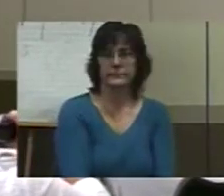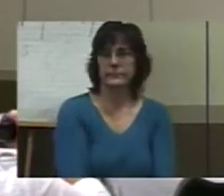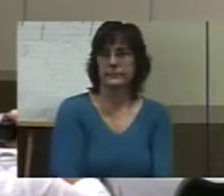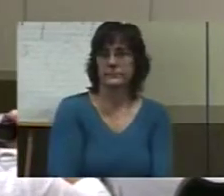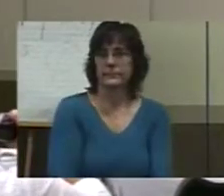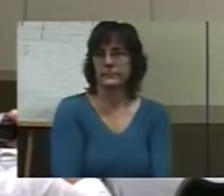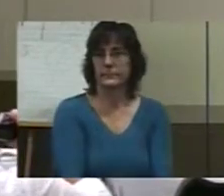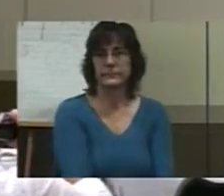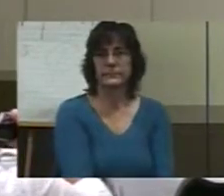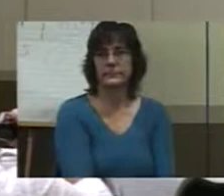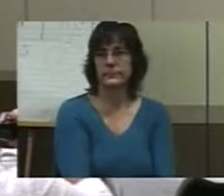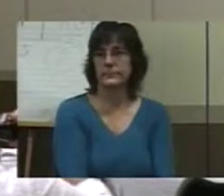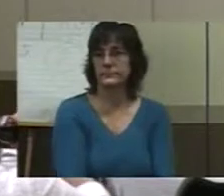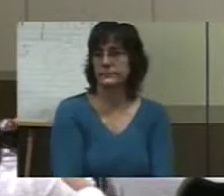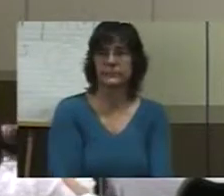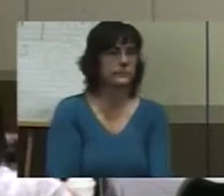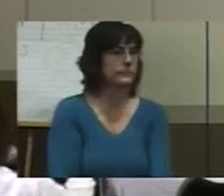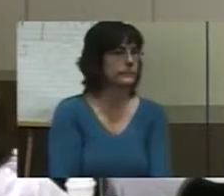I've seen this.